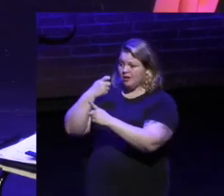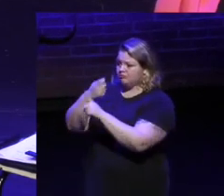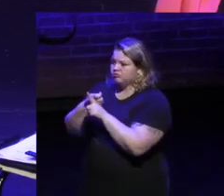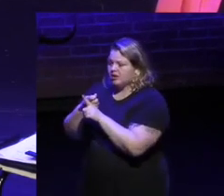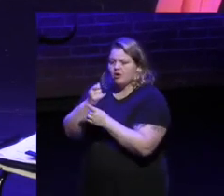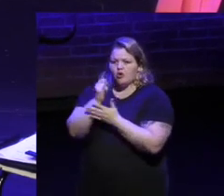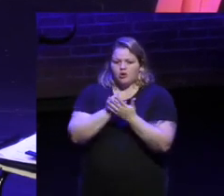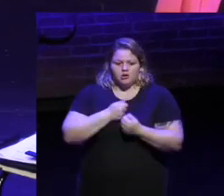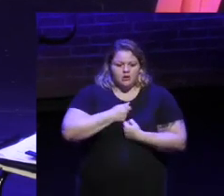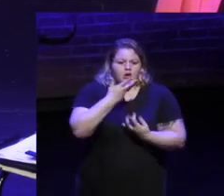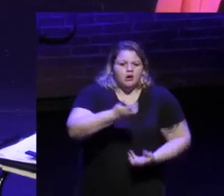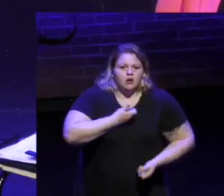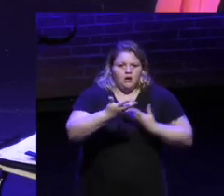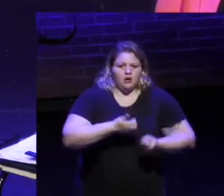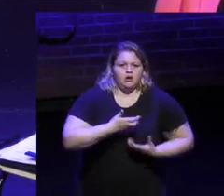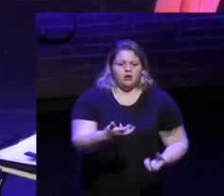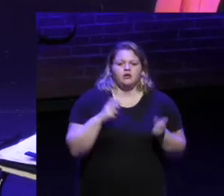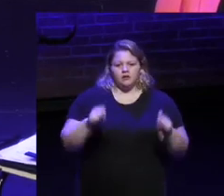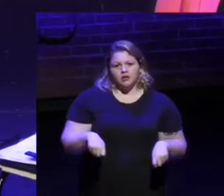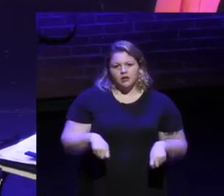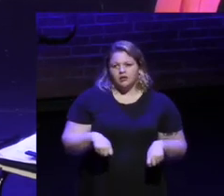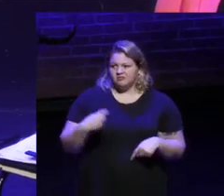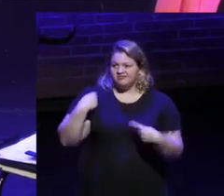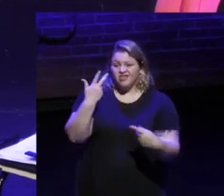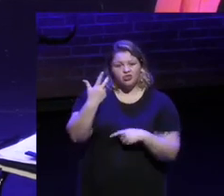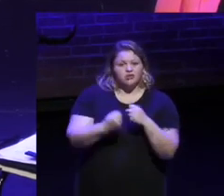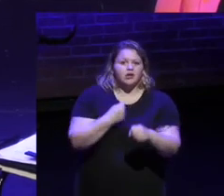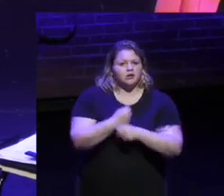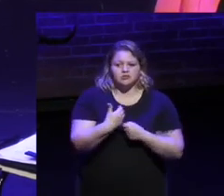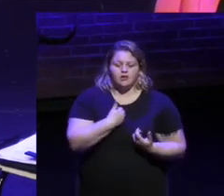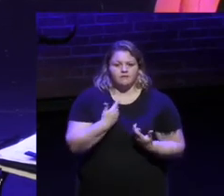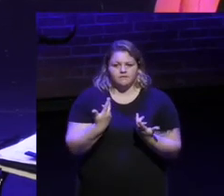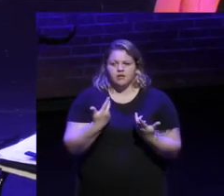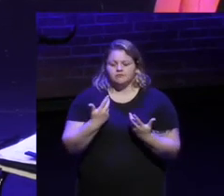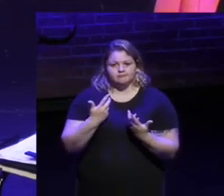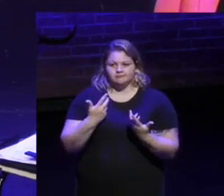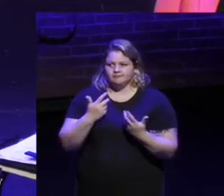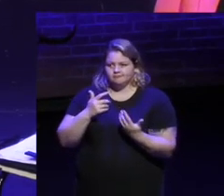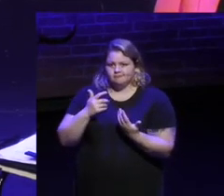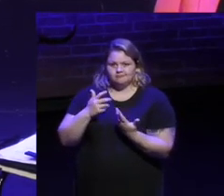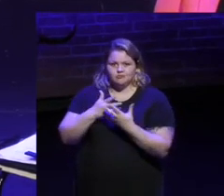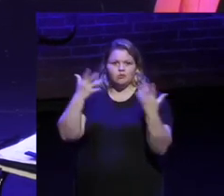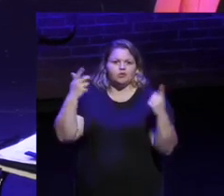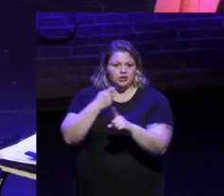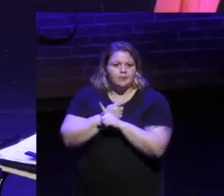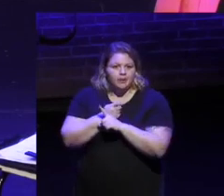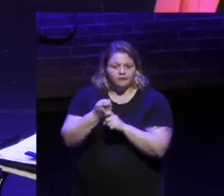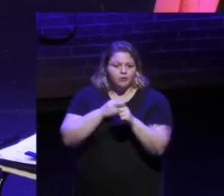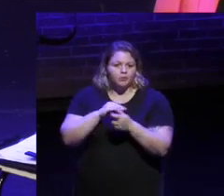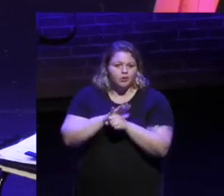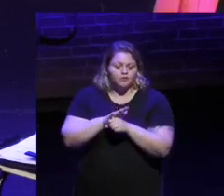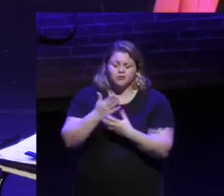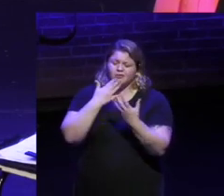that was experienced over the last almost 3 years. So I just really want to thank everybody for the invitation, for having us